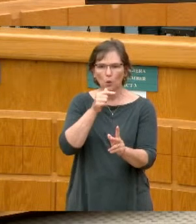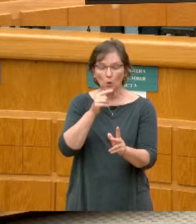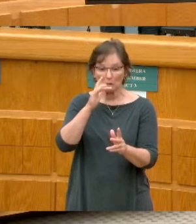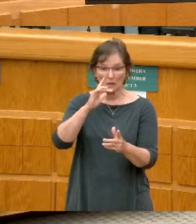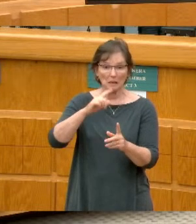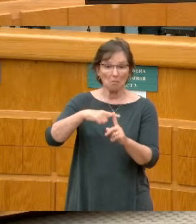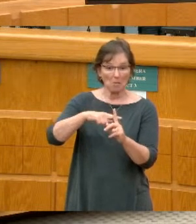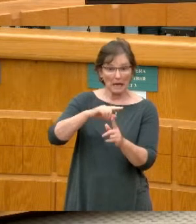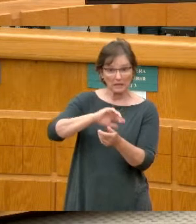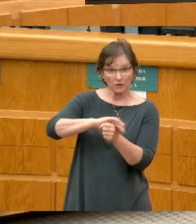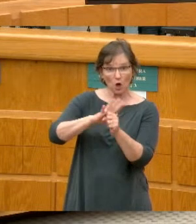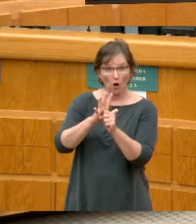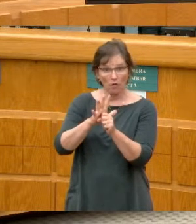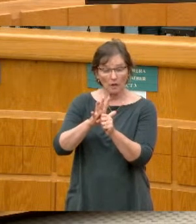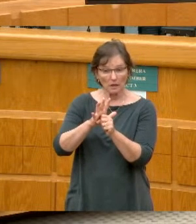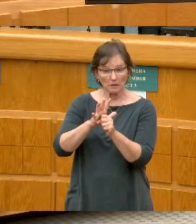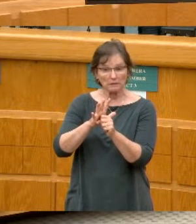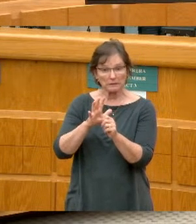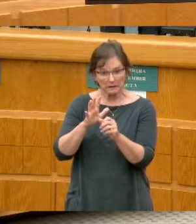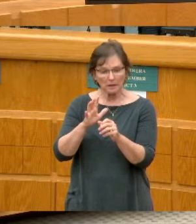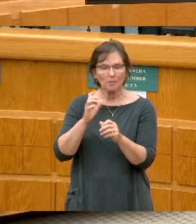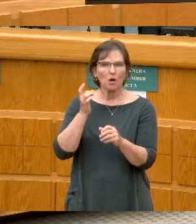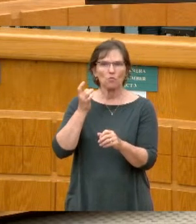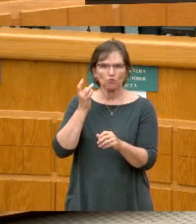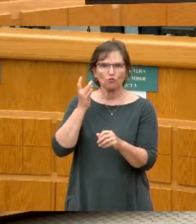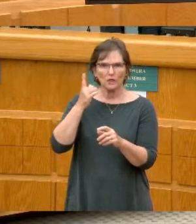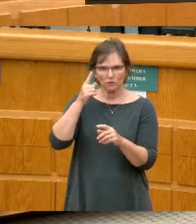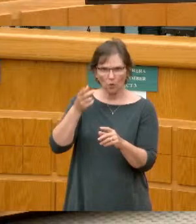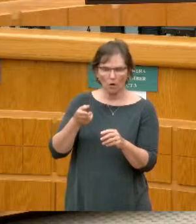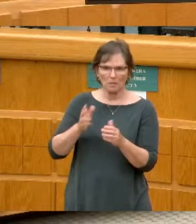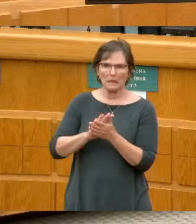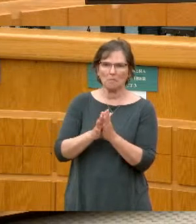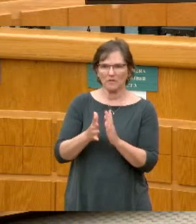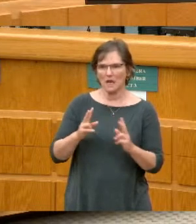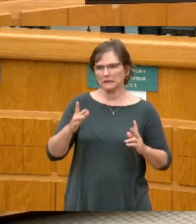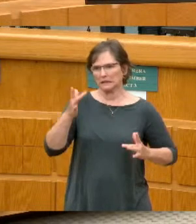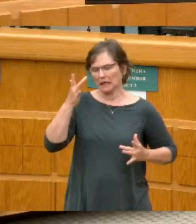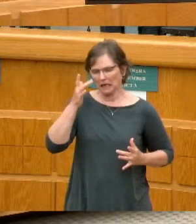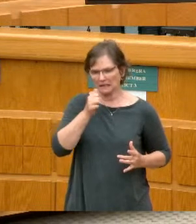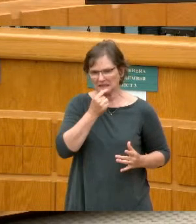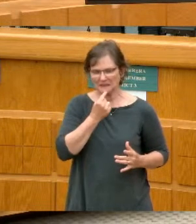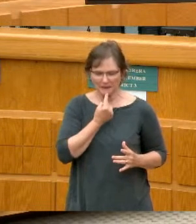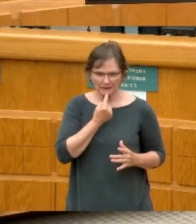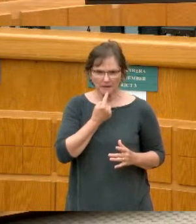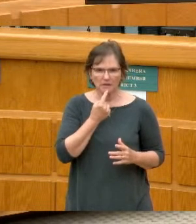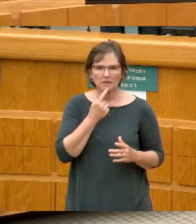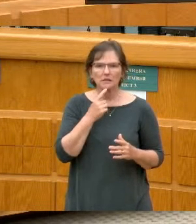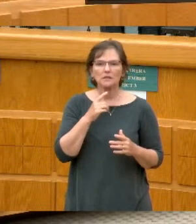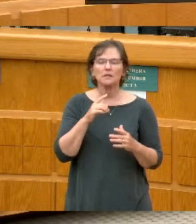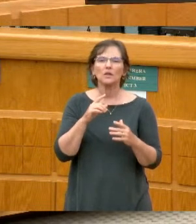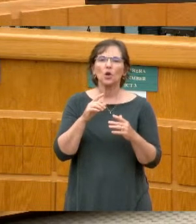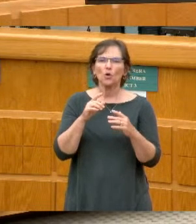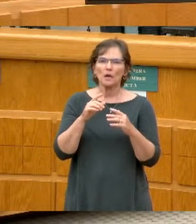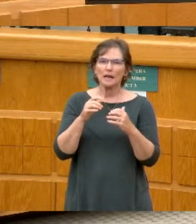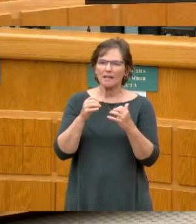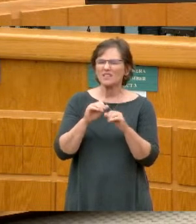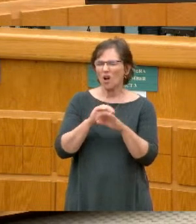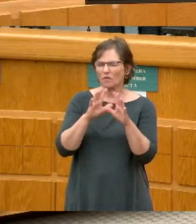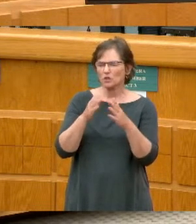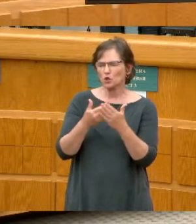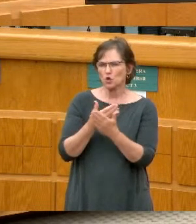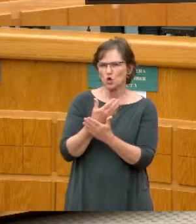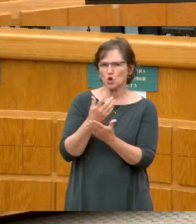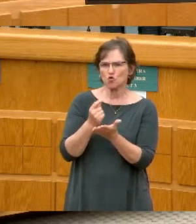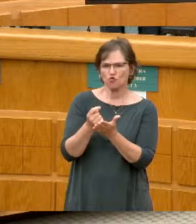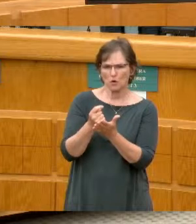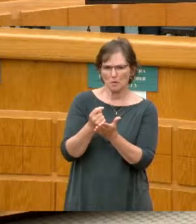requested FDA emergency use and authorization of their antibody medical treatment to treat patients